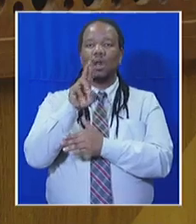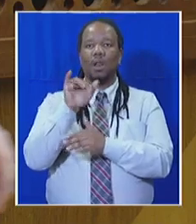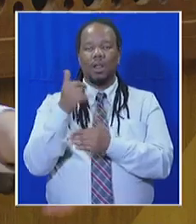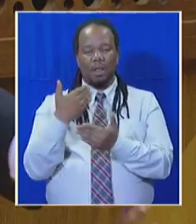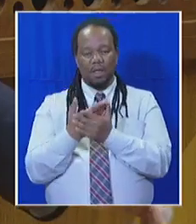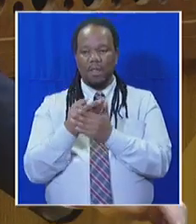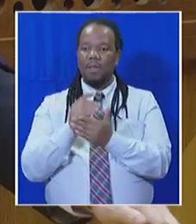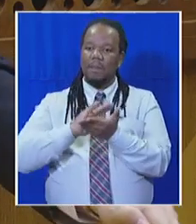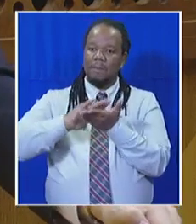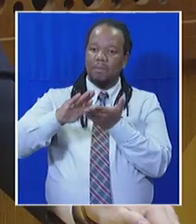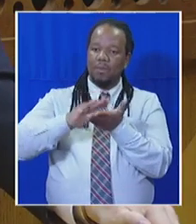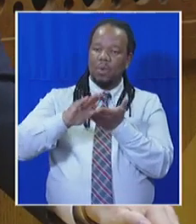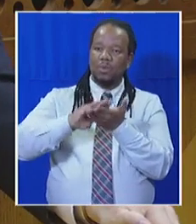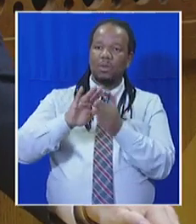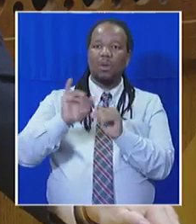costs, which are now